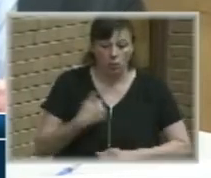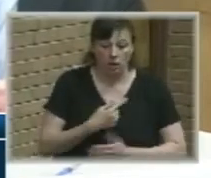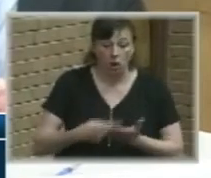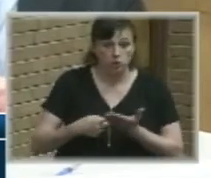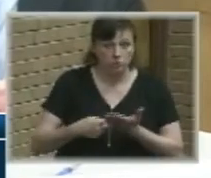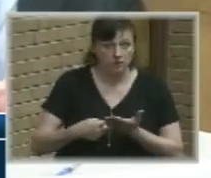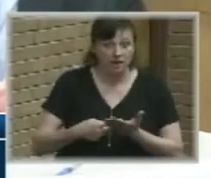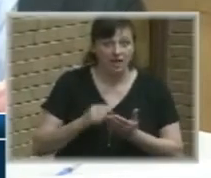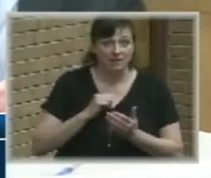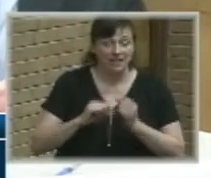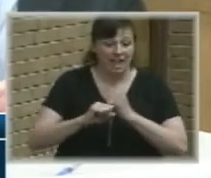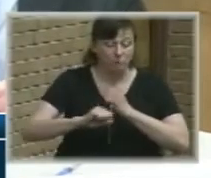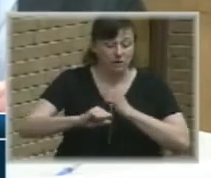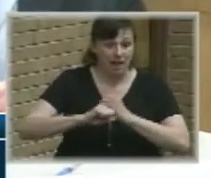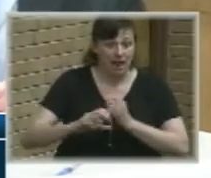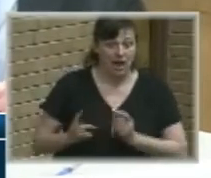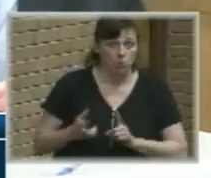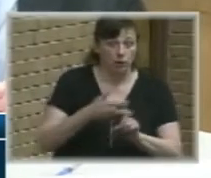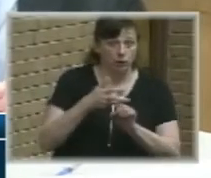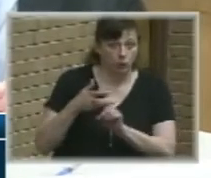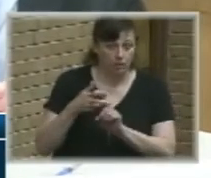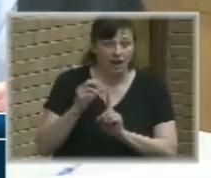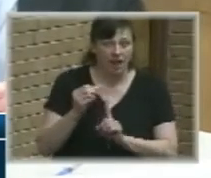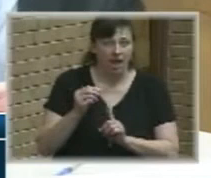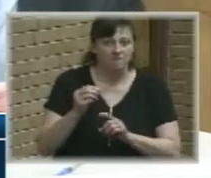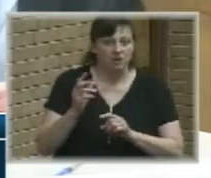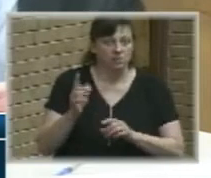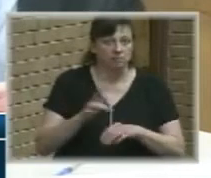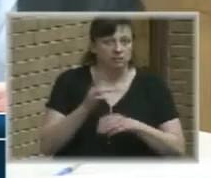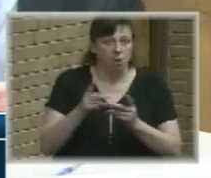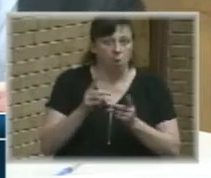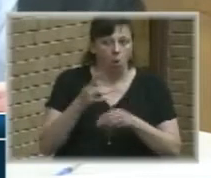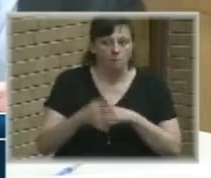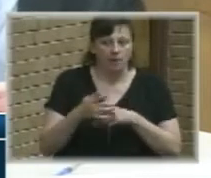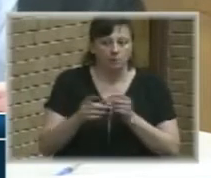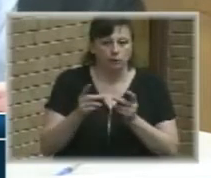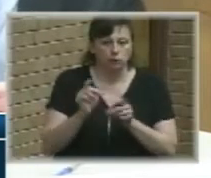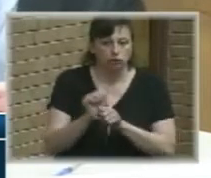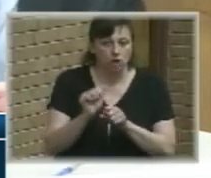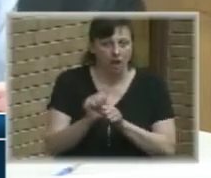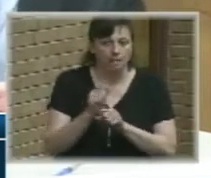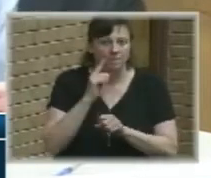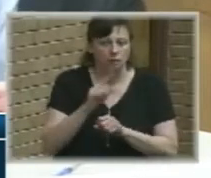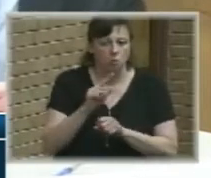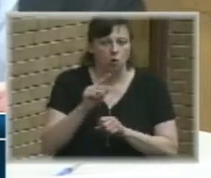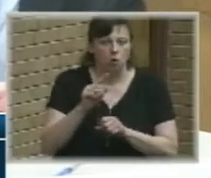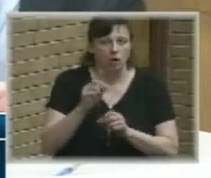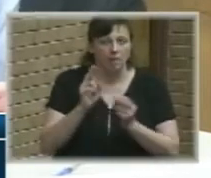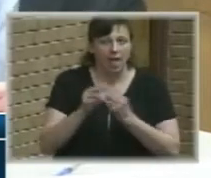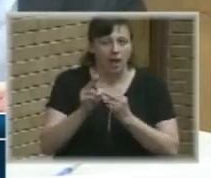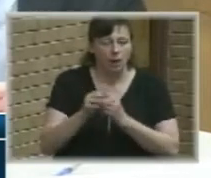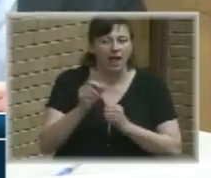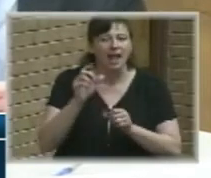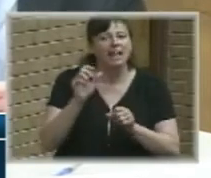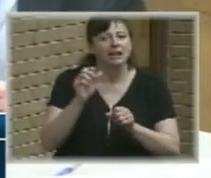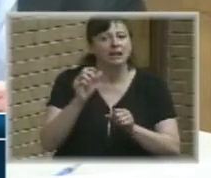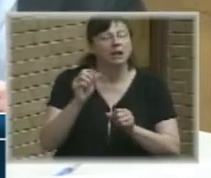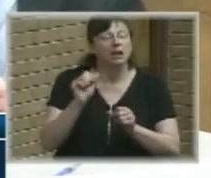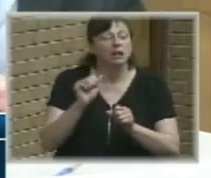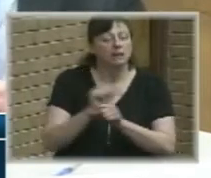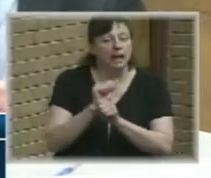the advertisement and recruitment of a vacant position of laborer in the Highway Department due to a transfer of an employee to the Sewer